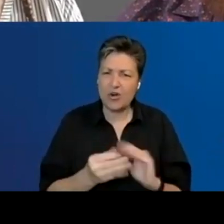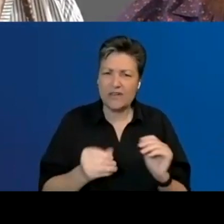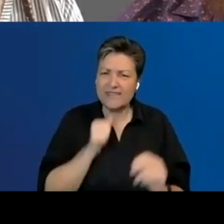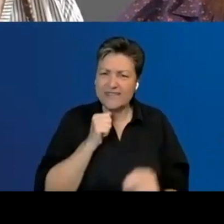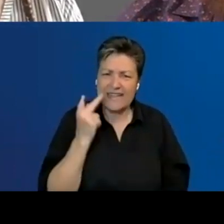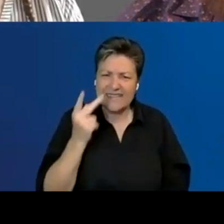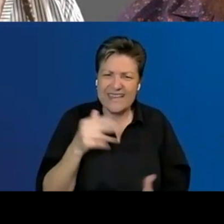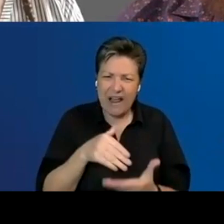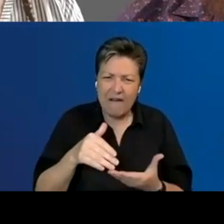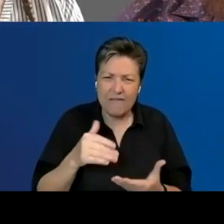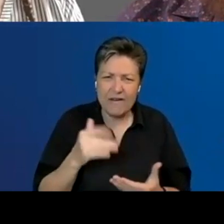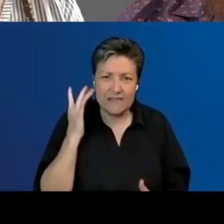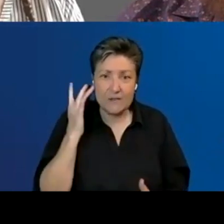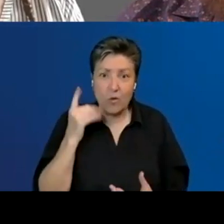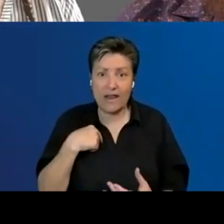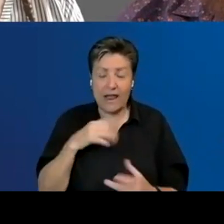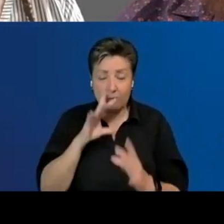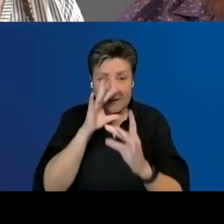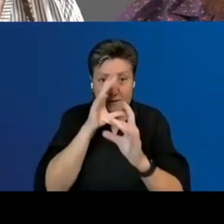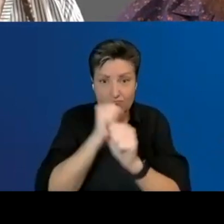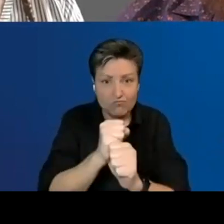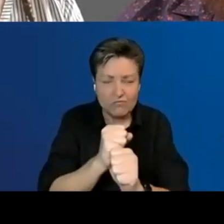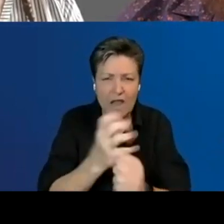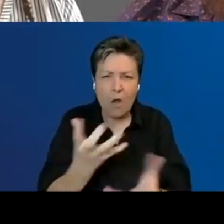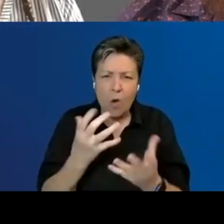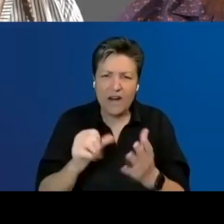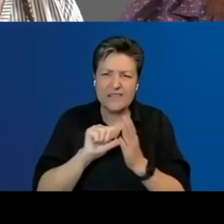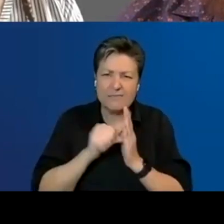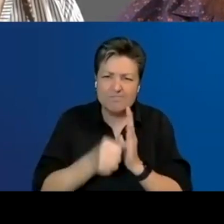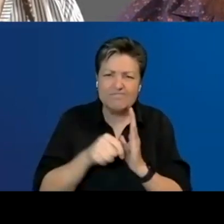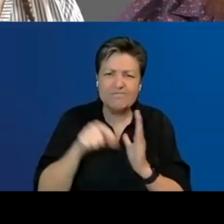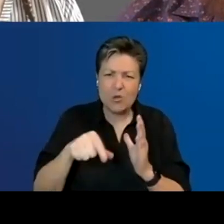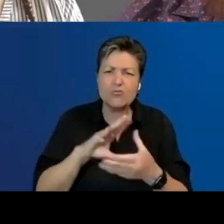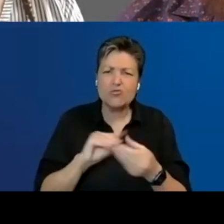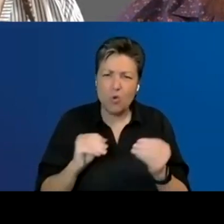me to want to kind of amplify and highlight those stories.